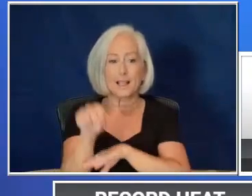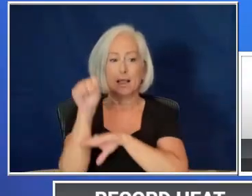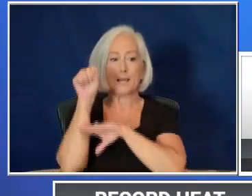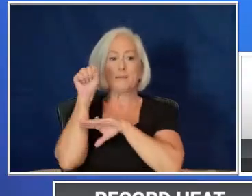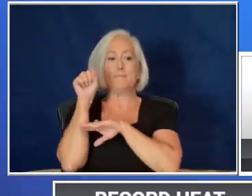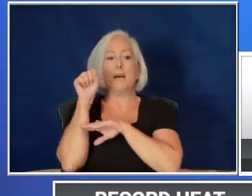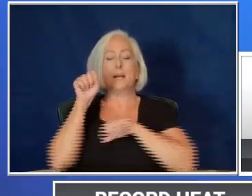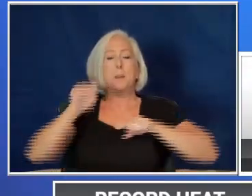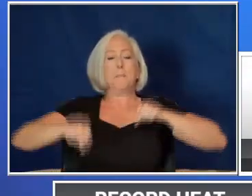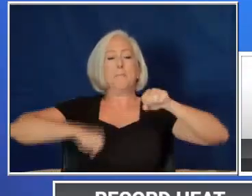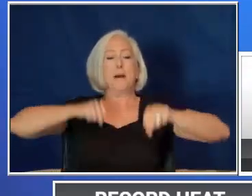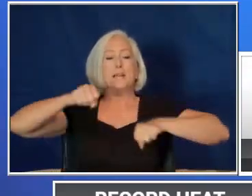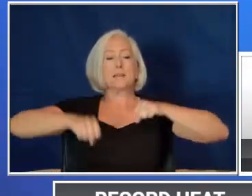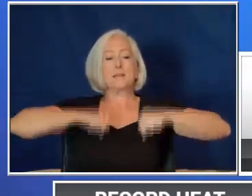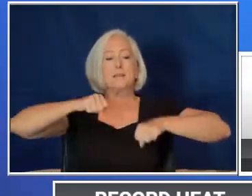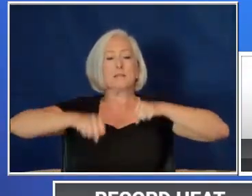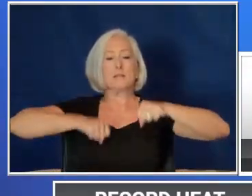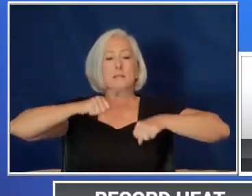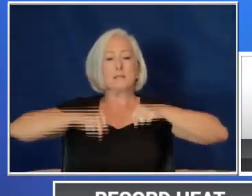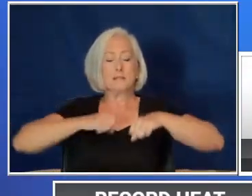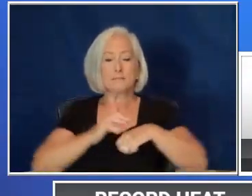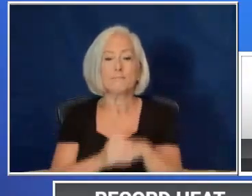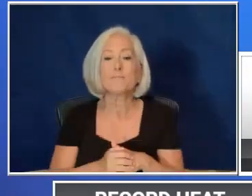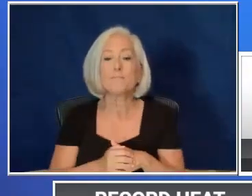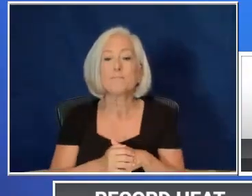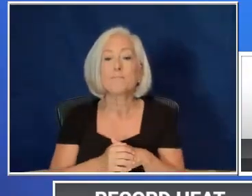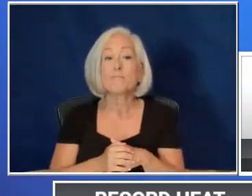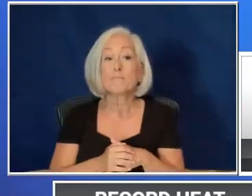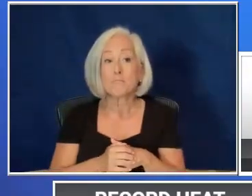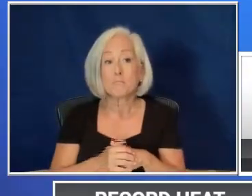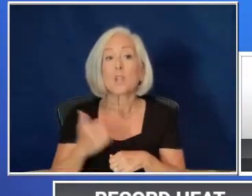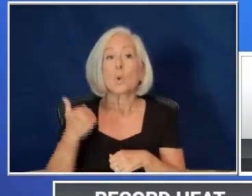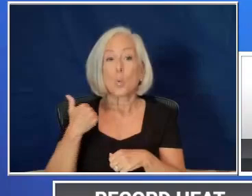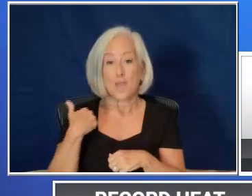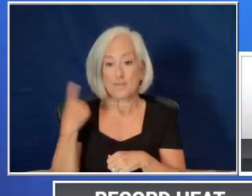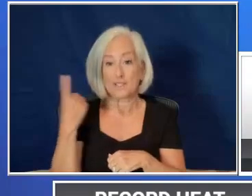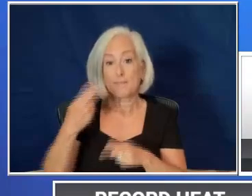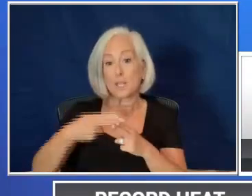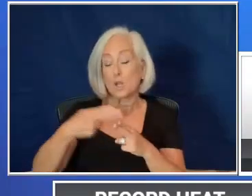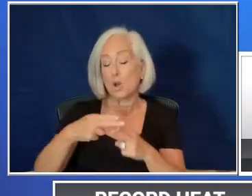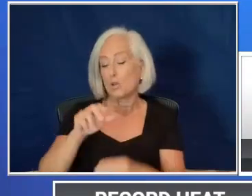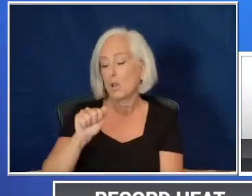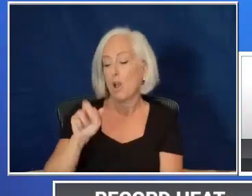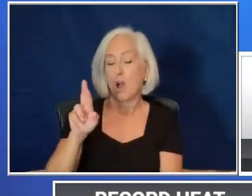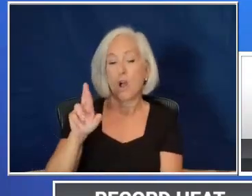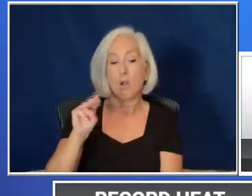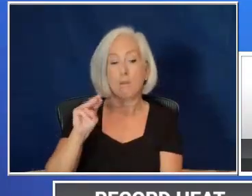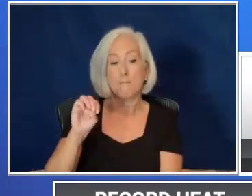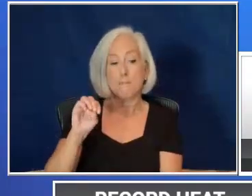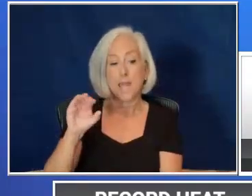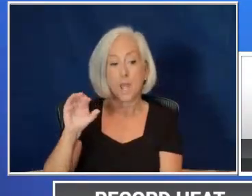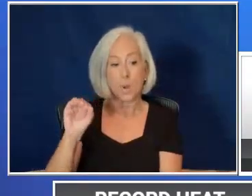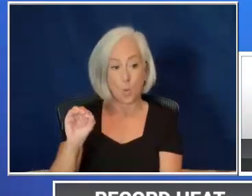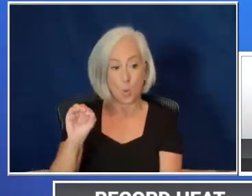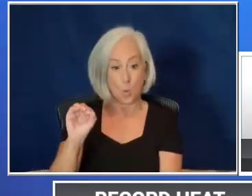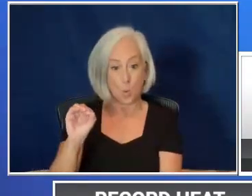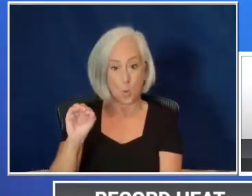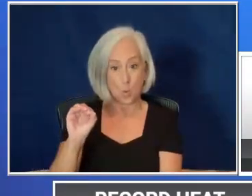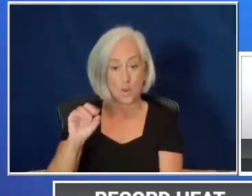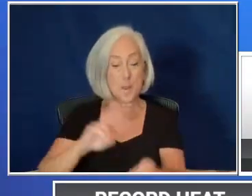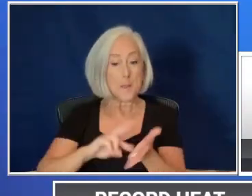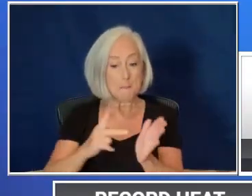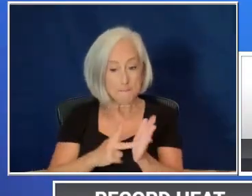some other technology related to, called the Armeo. It's a piece that allows us to work with patients with their arm